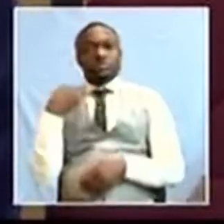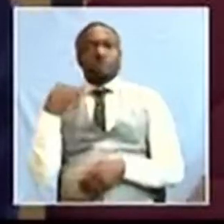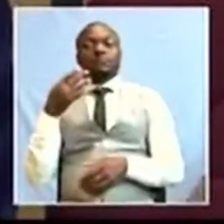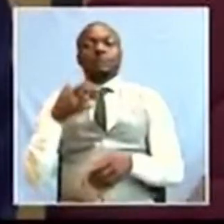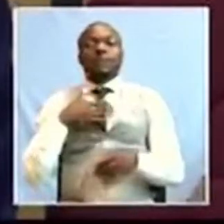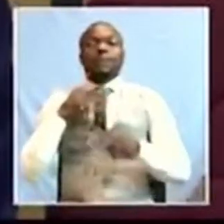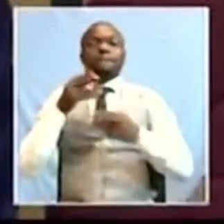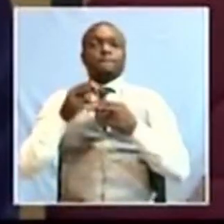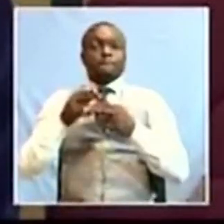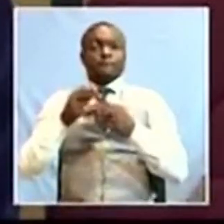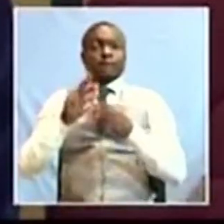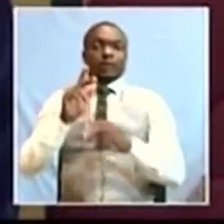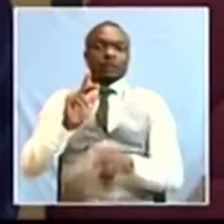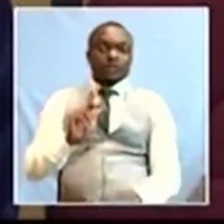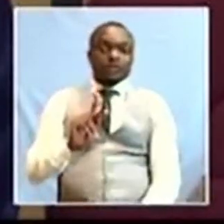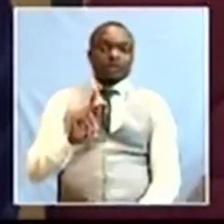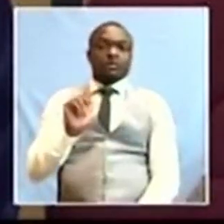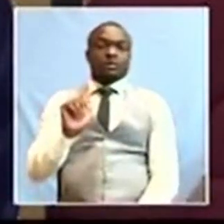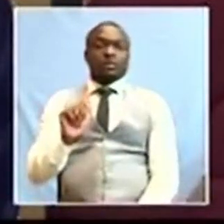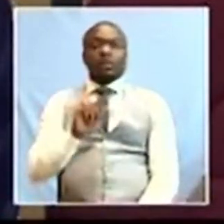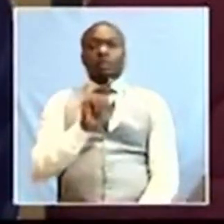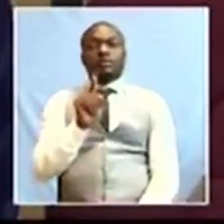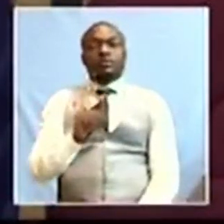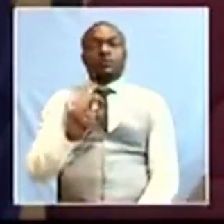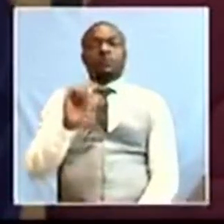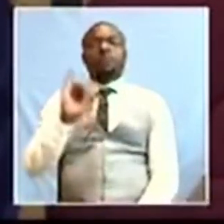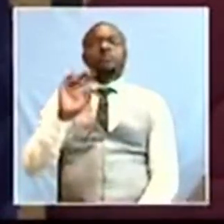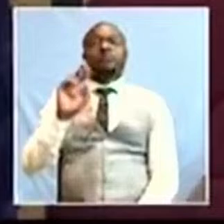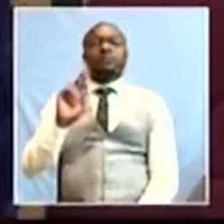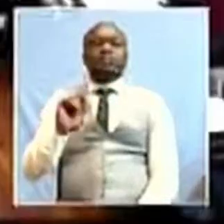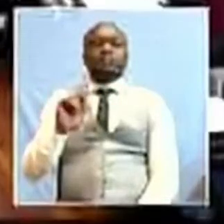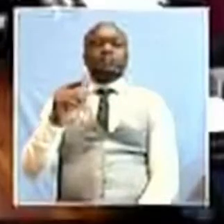Kennedy from Ministry of Local Government and Rural Development.